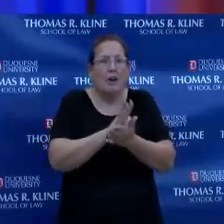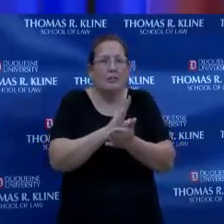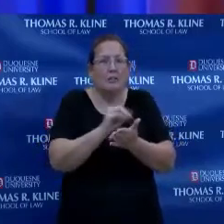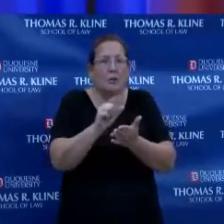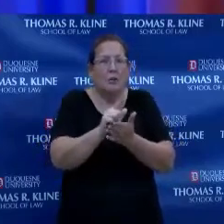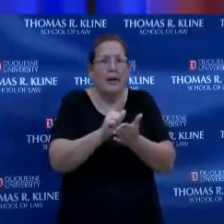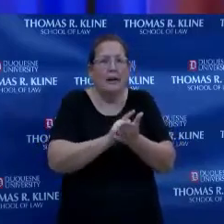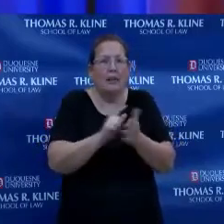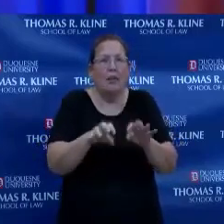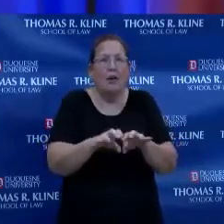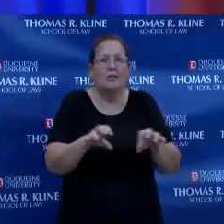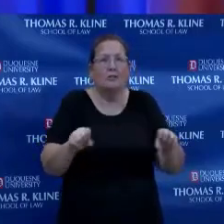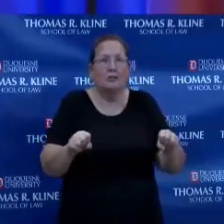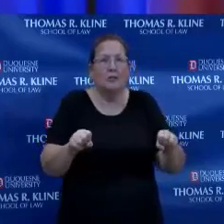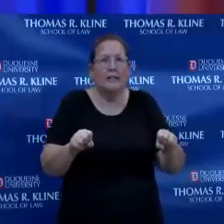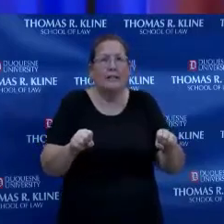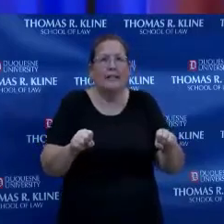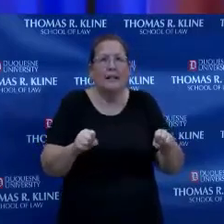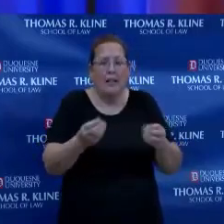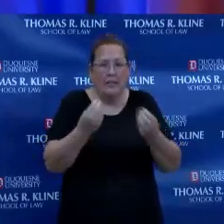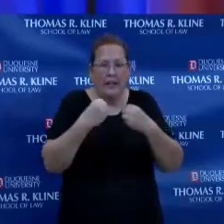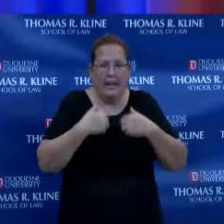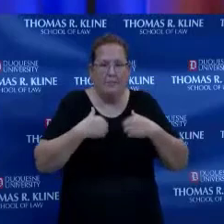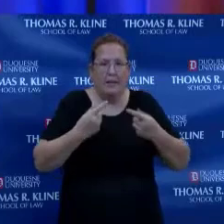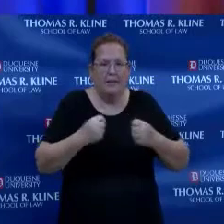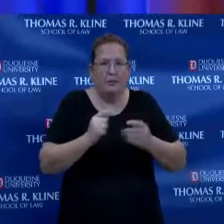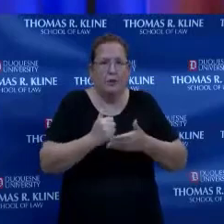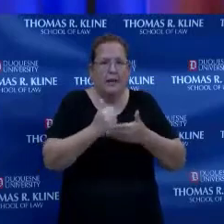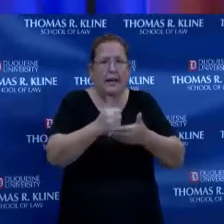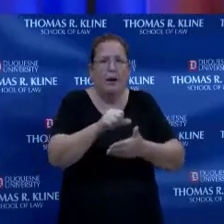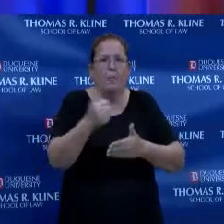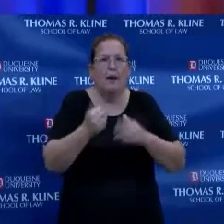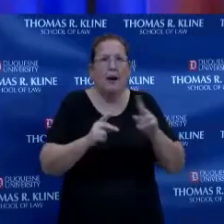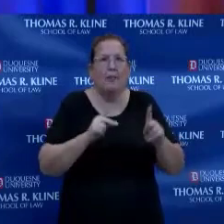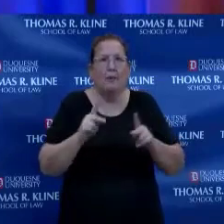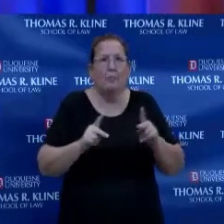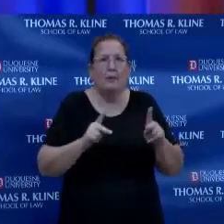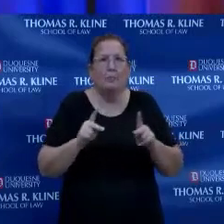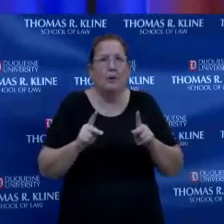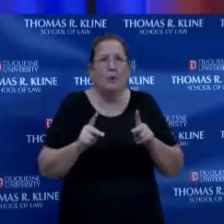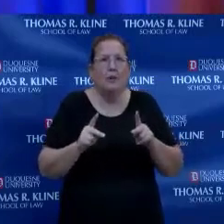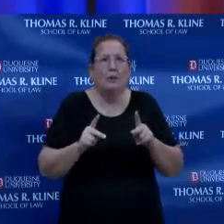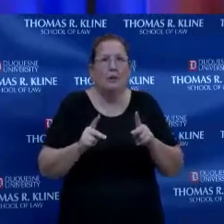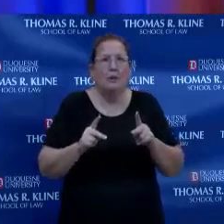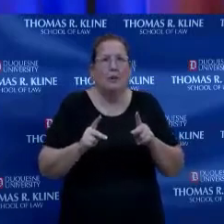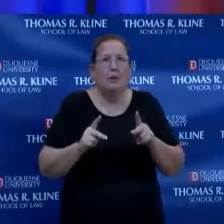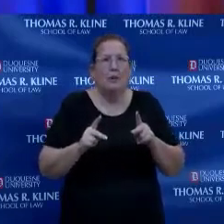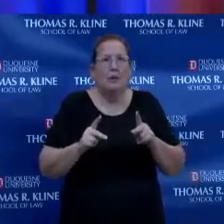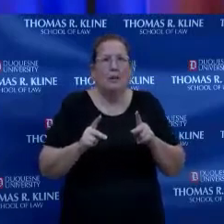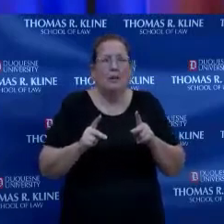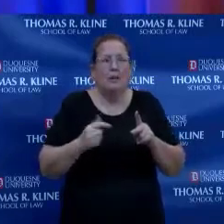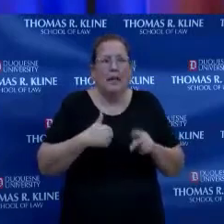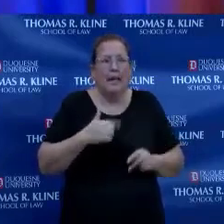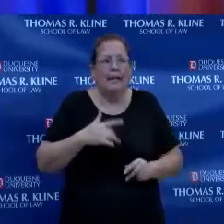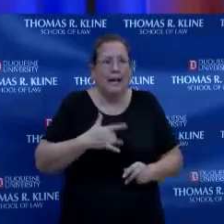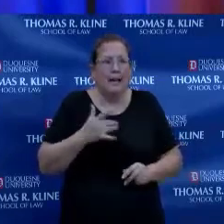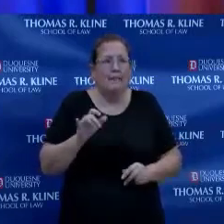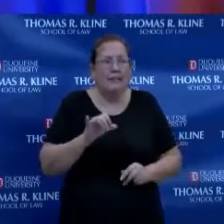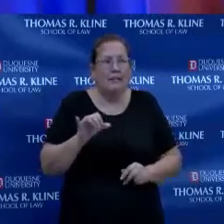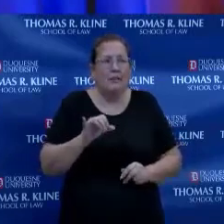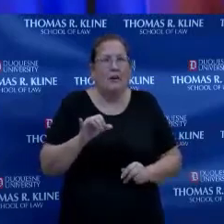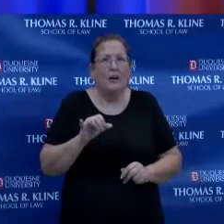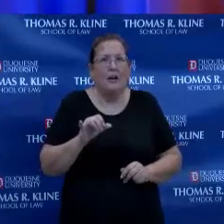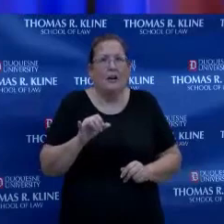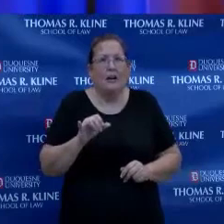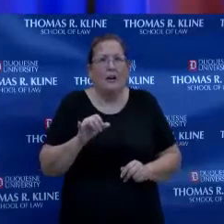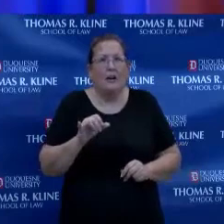and law license gave me to try to help others. And I I feel like I am you